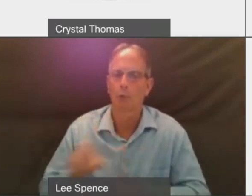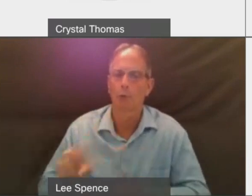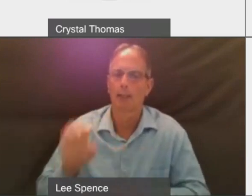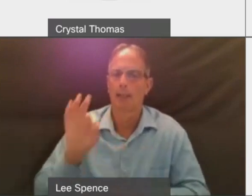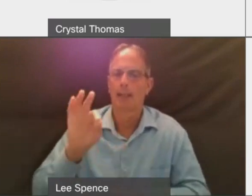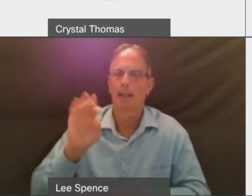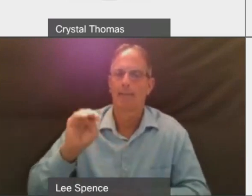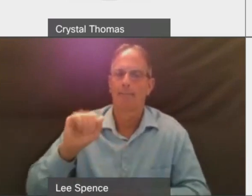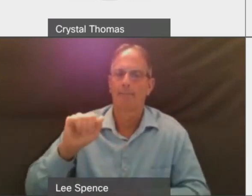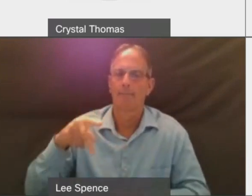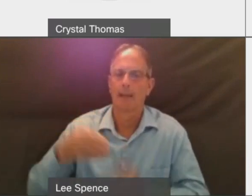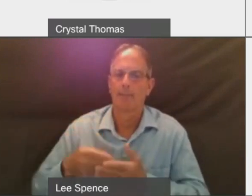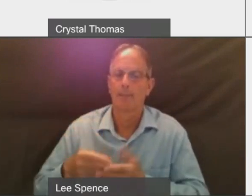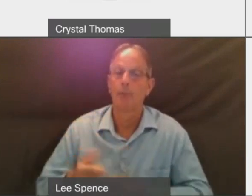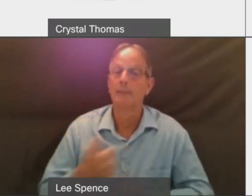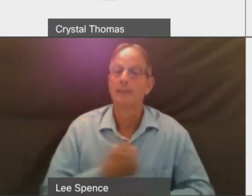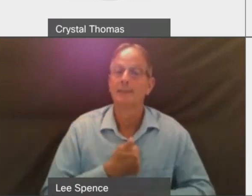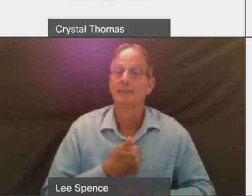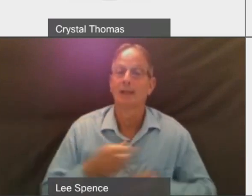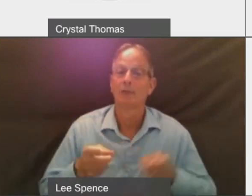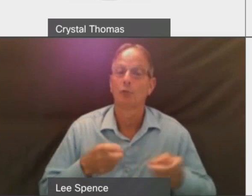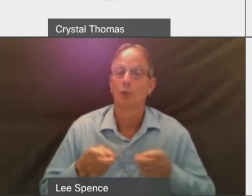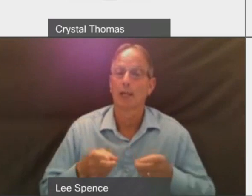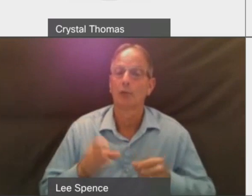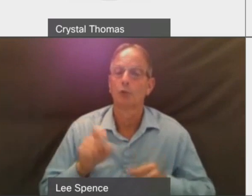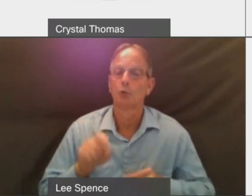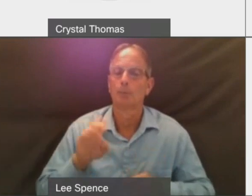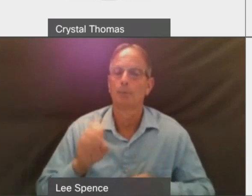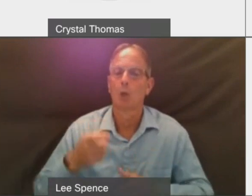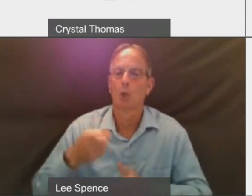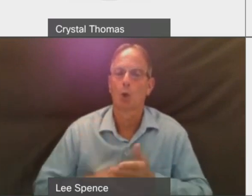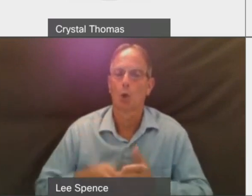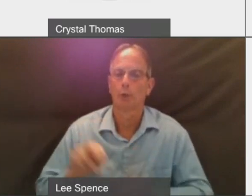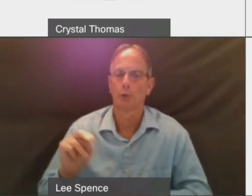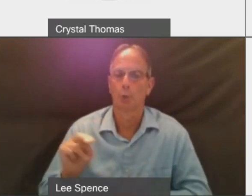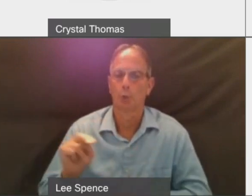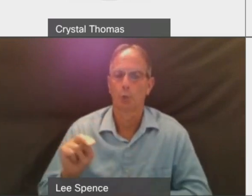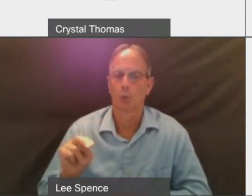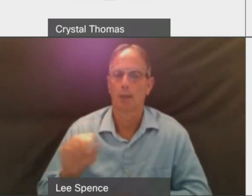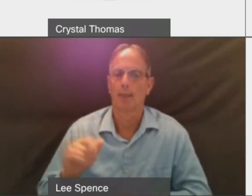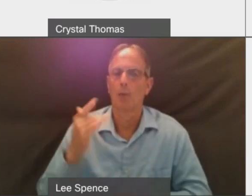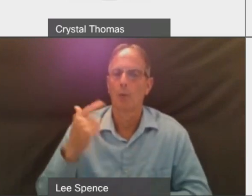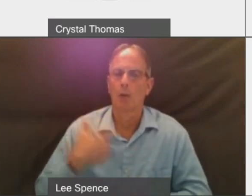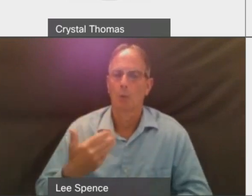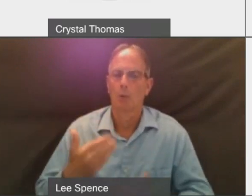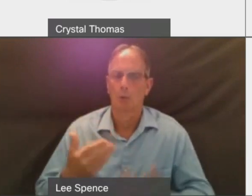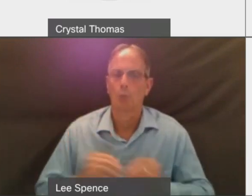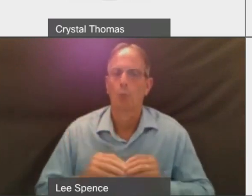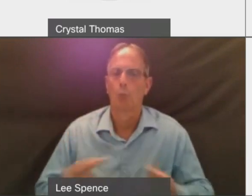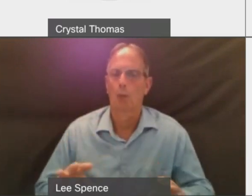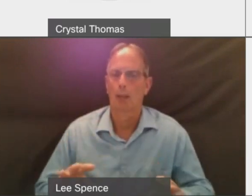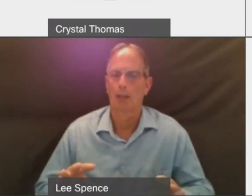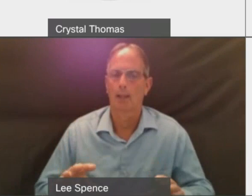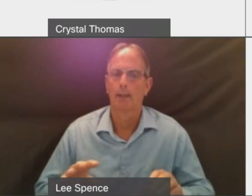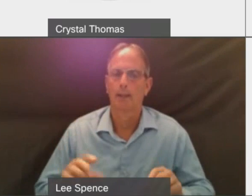way self-direction is designed, it's supposed to be cost neutral, which is the reason that we want to roll it out in a